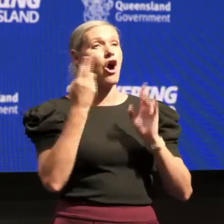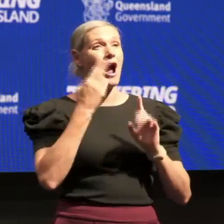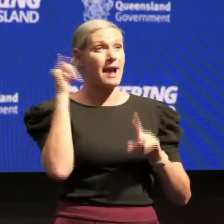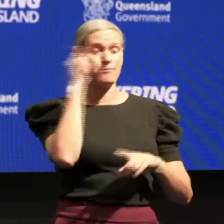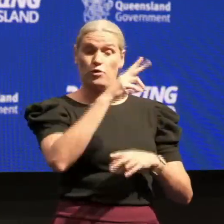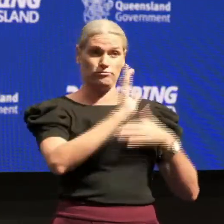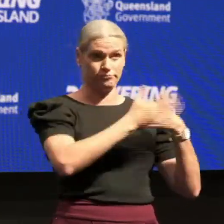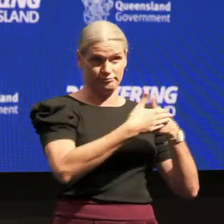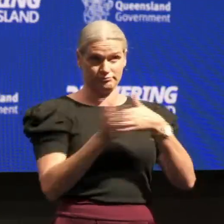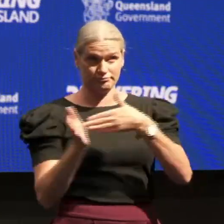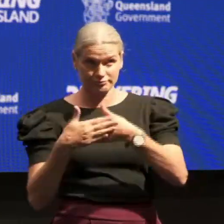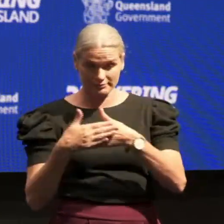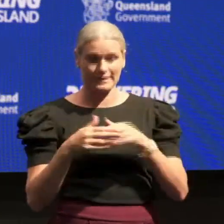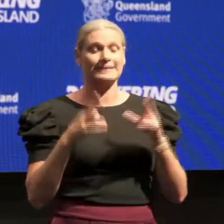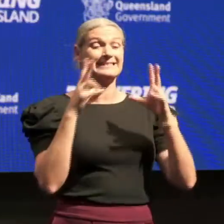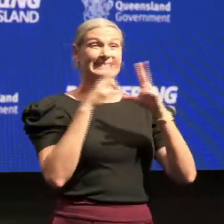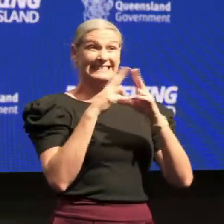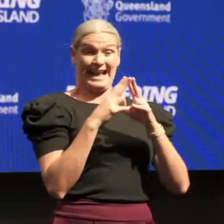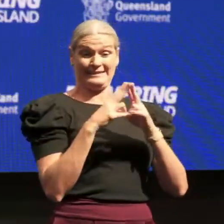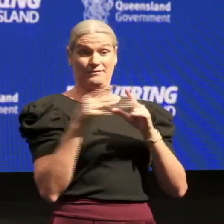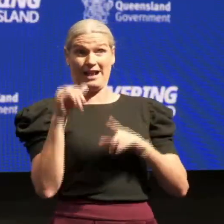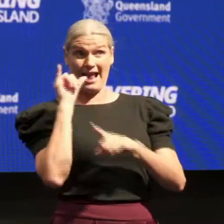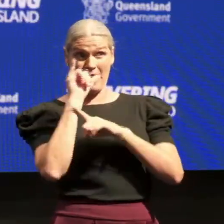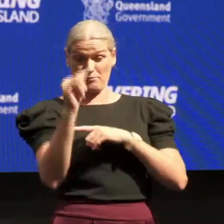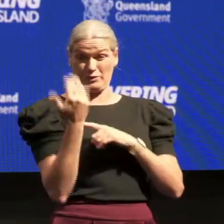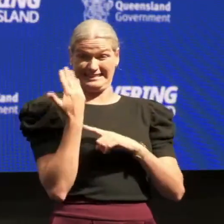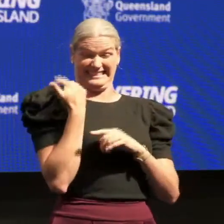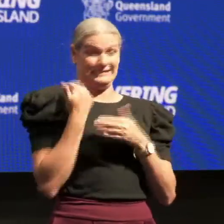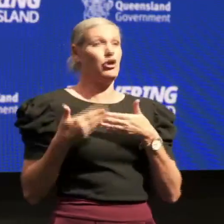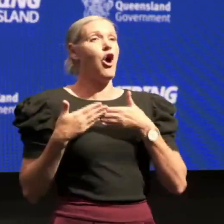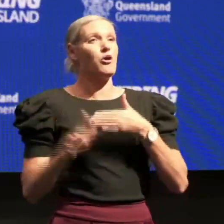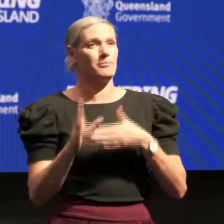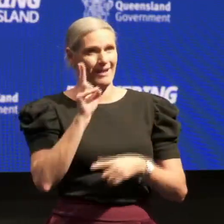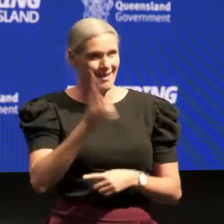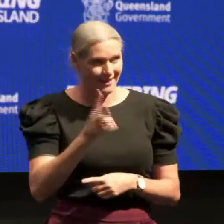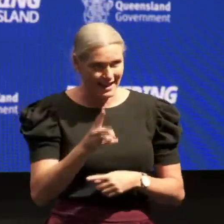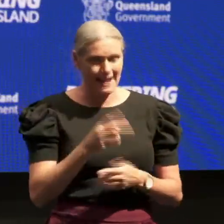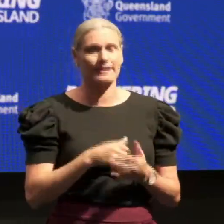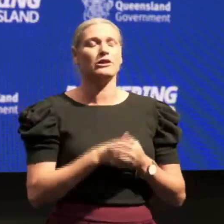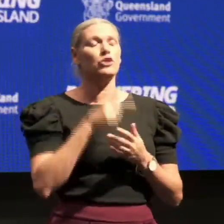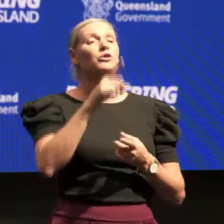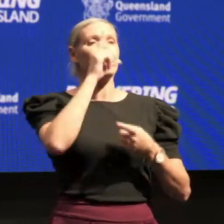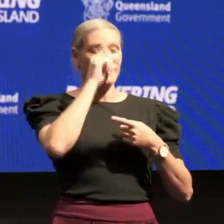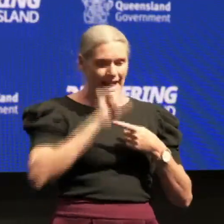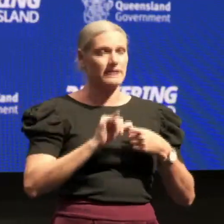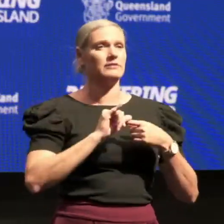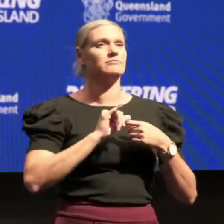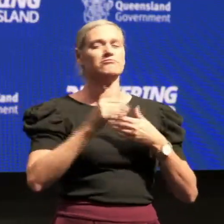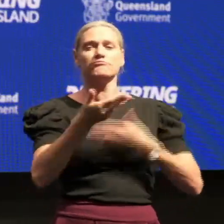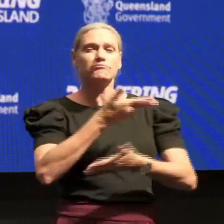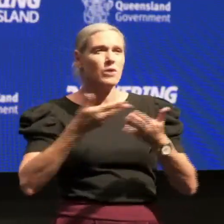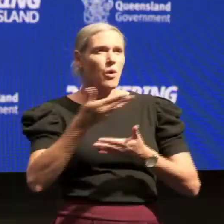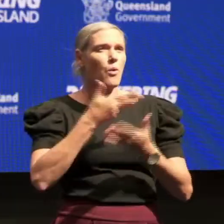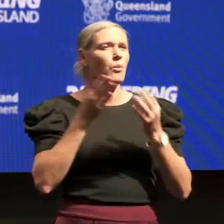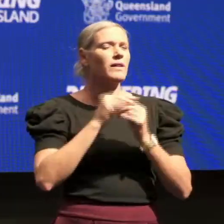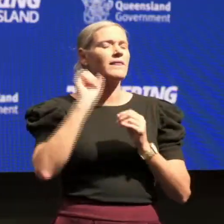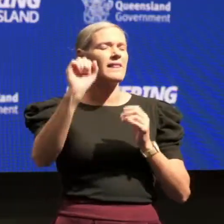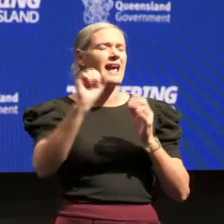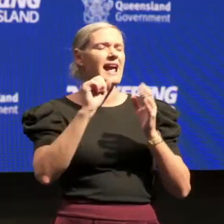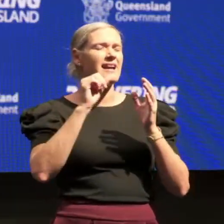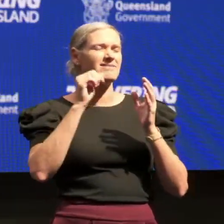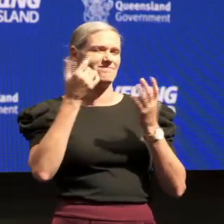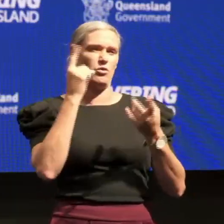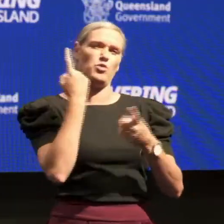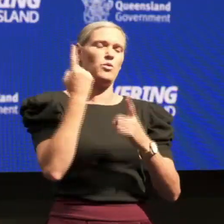moment. The Townsville one reopened moments ago, and people can continue to discuss their travel plans with their